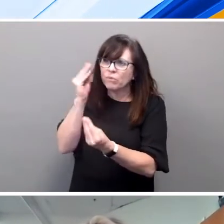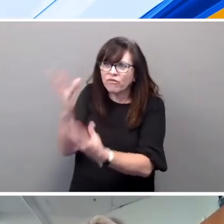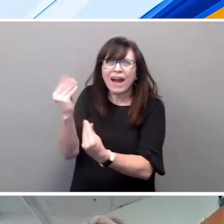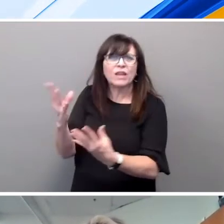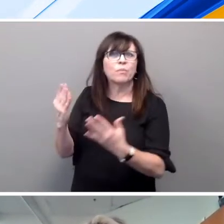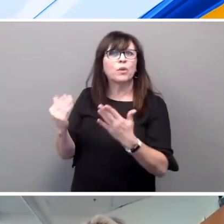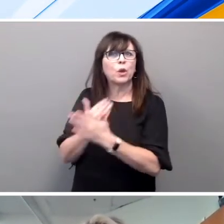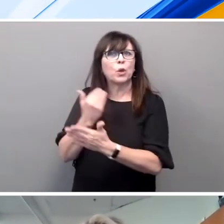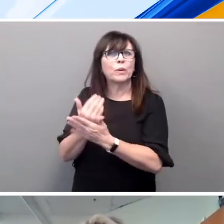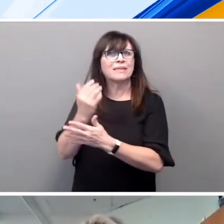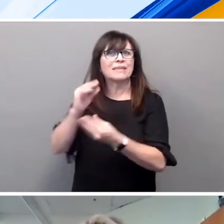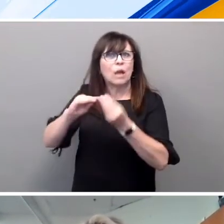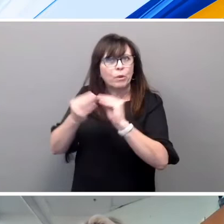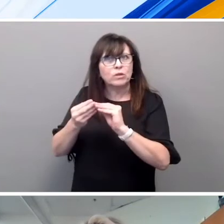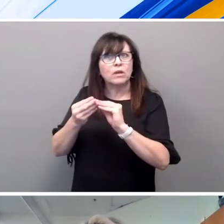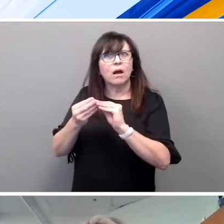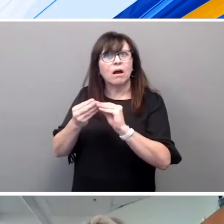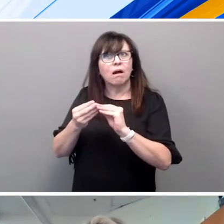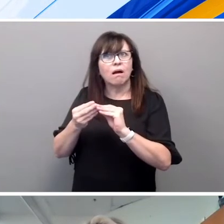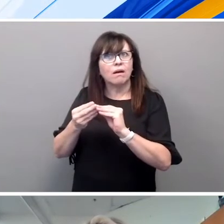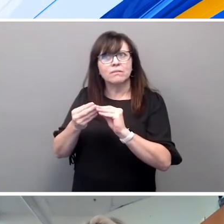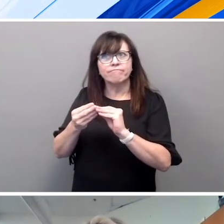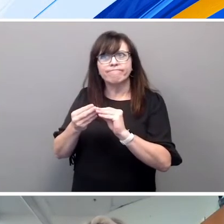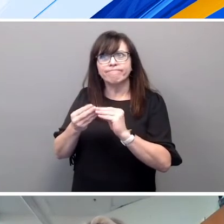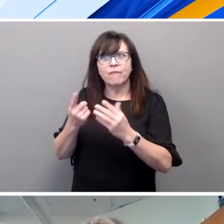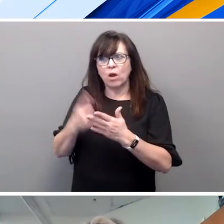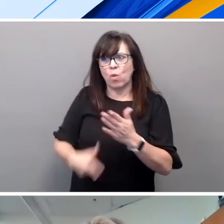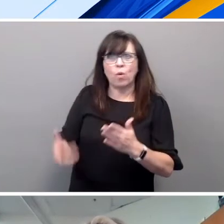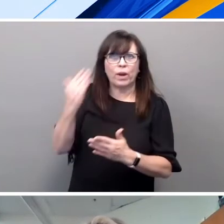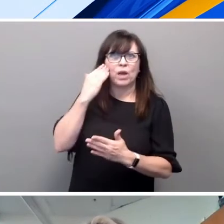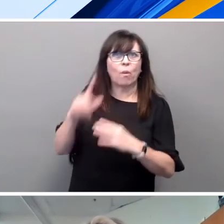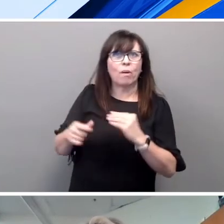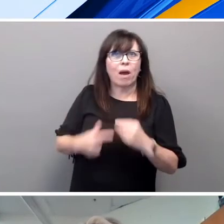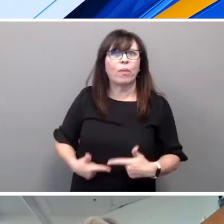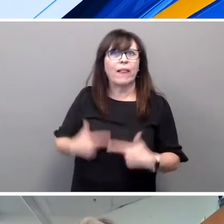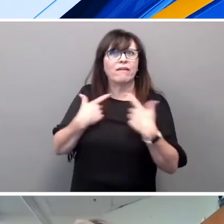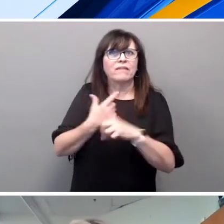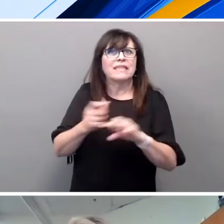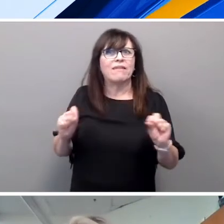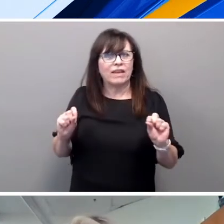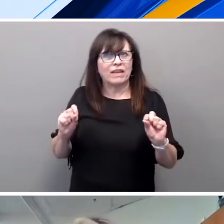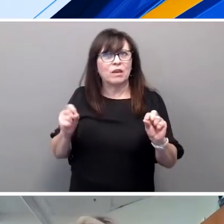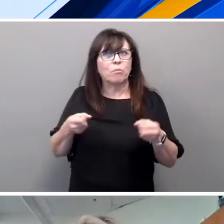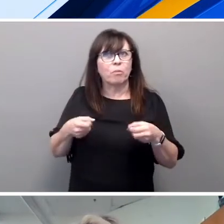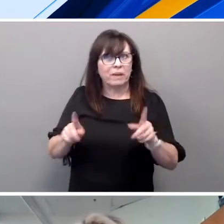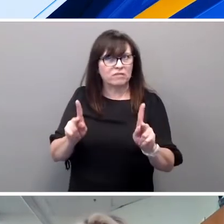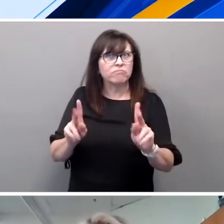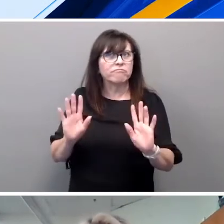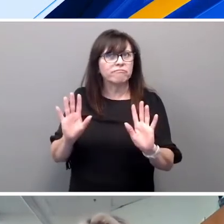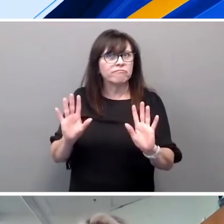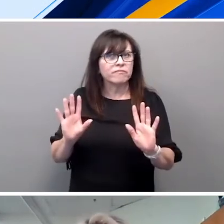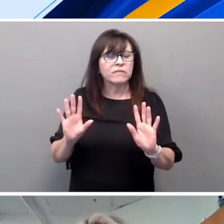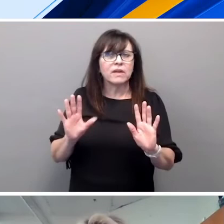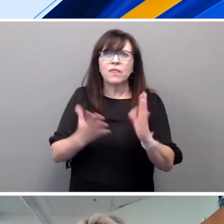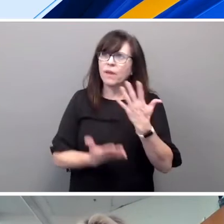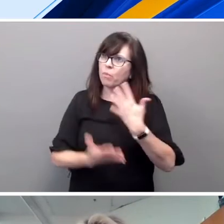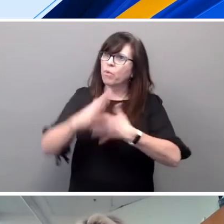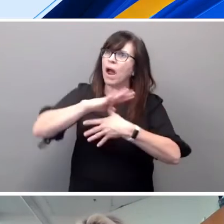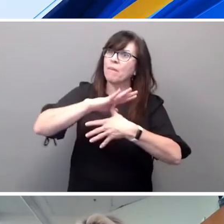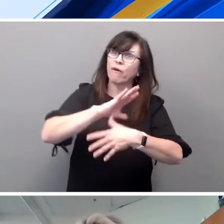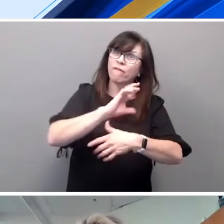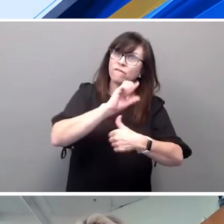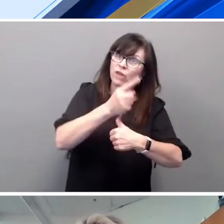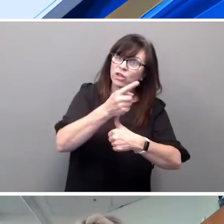the life-saving benefits of a complete series, the primary series